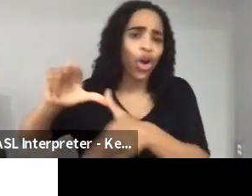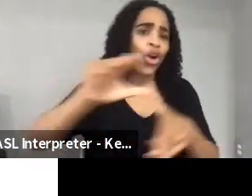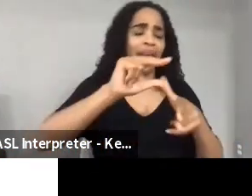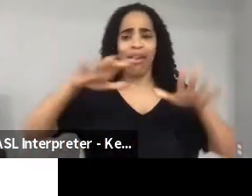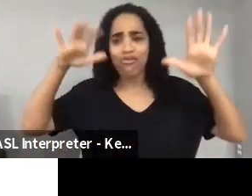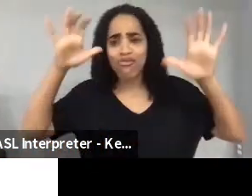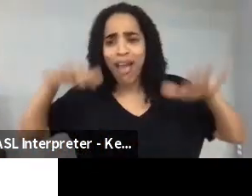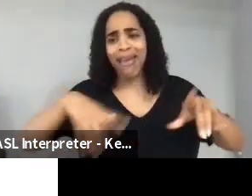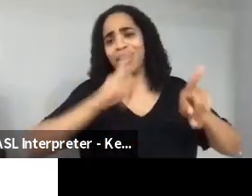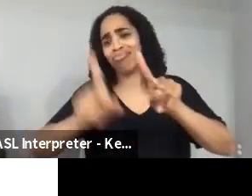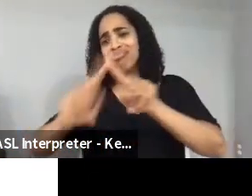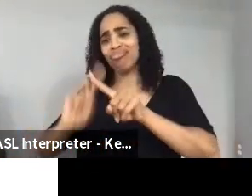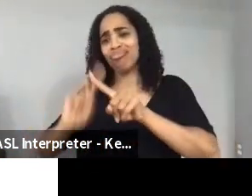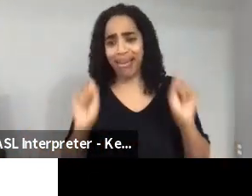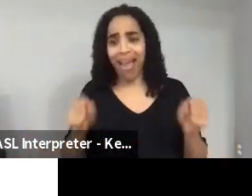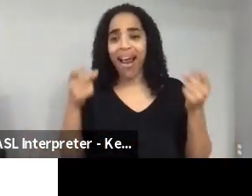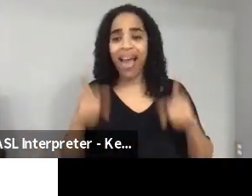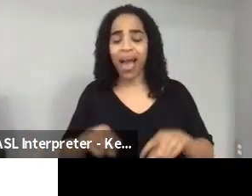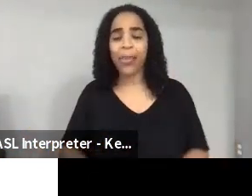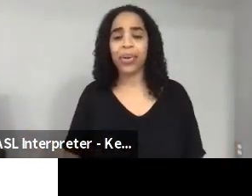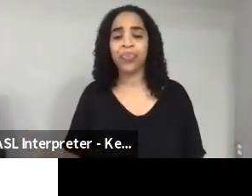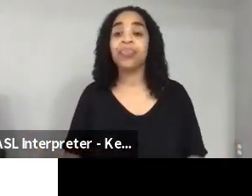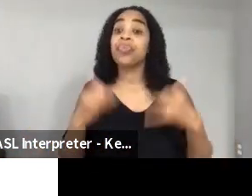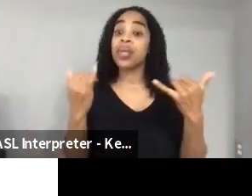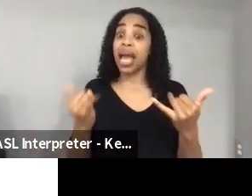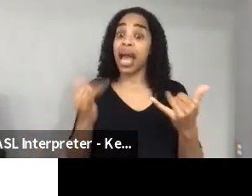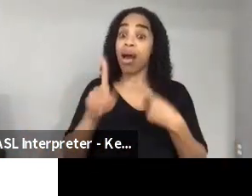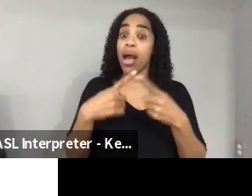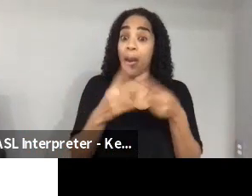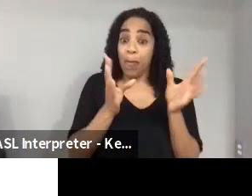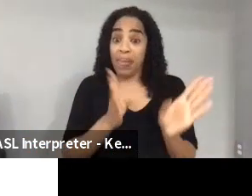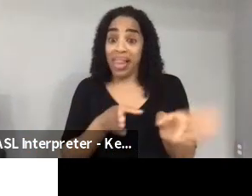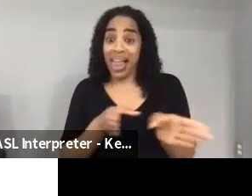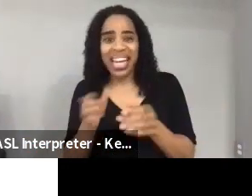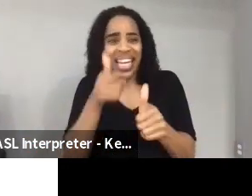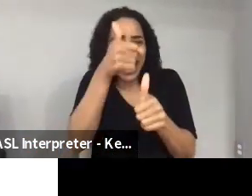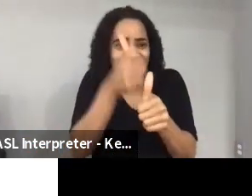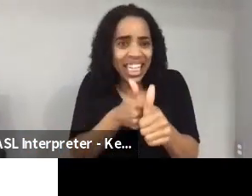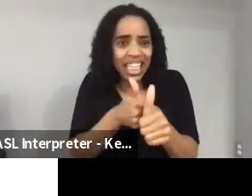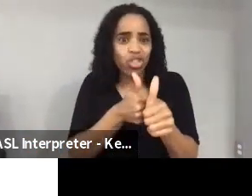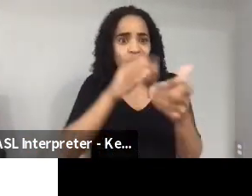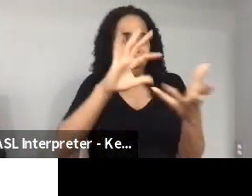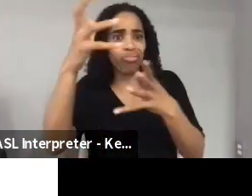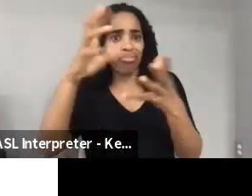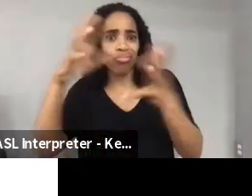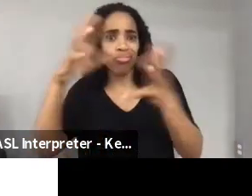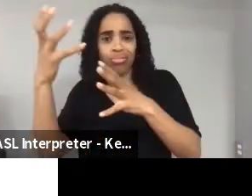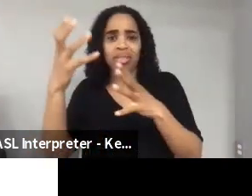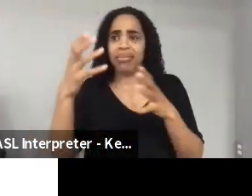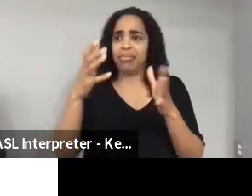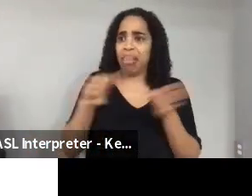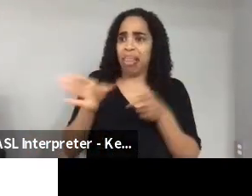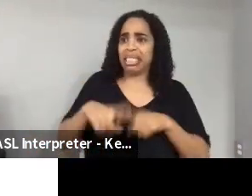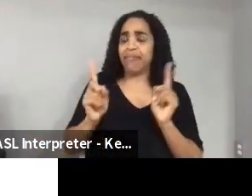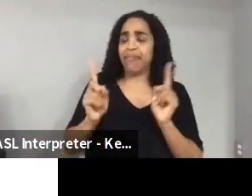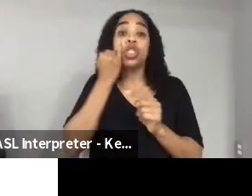Next. As far as planning goes, each disaster can have a different plan. So a tornado, for example, means I'm going to